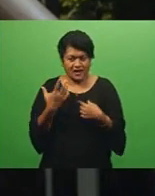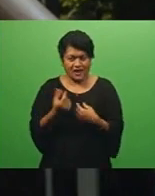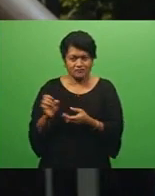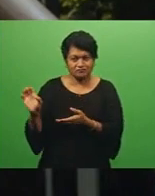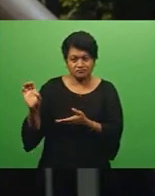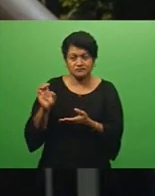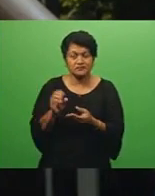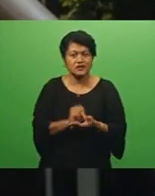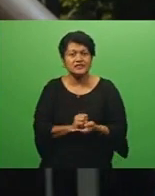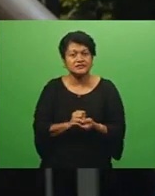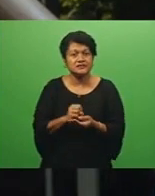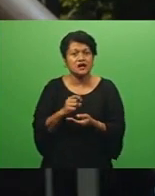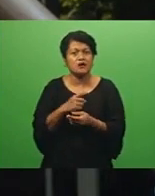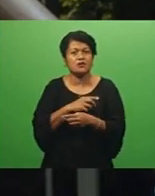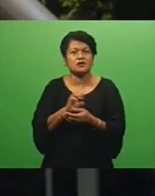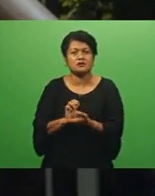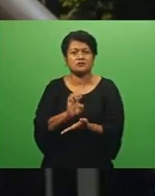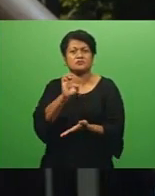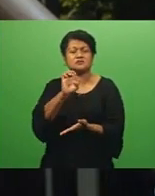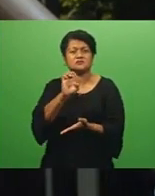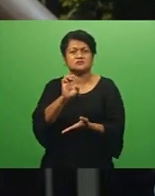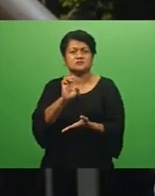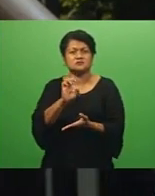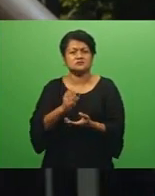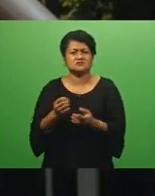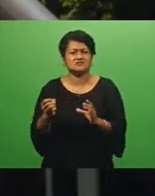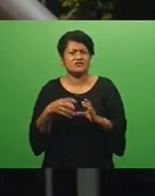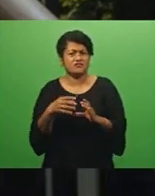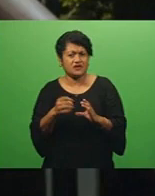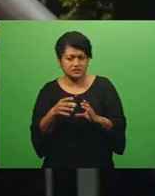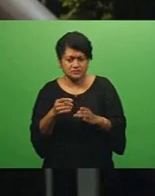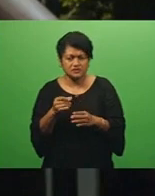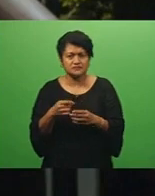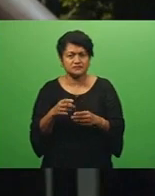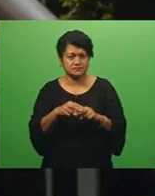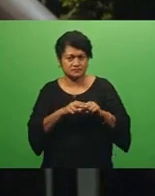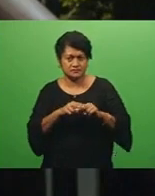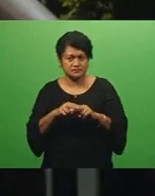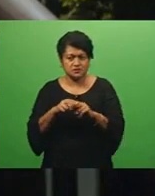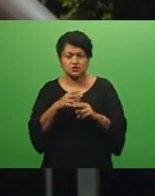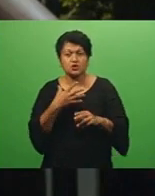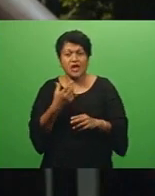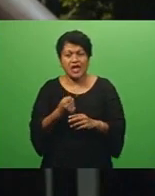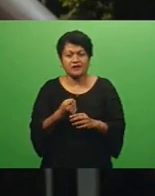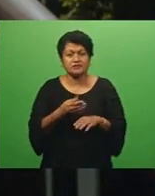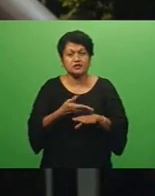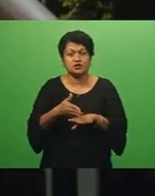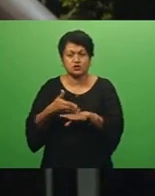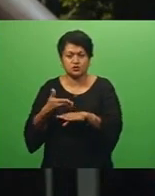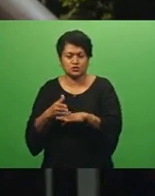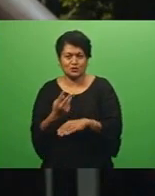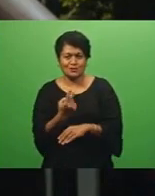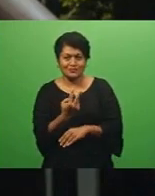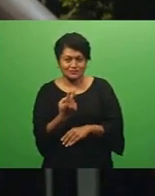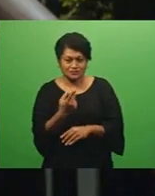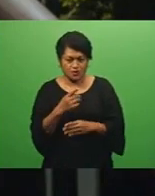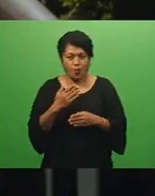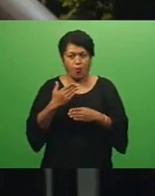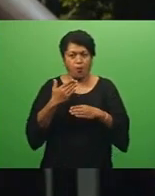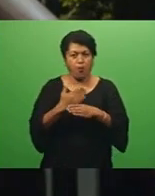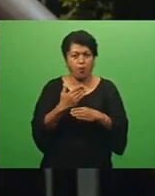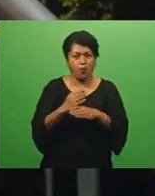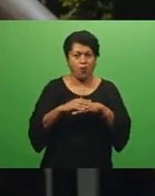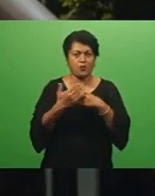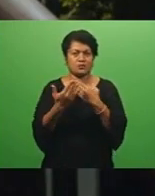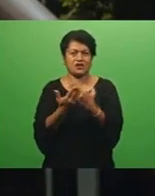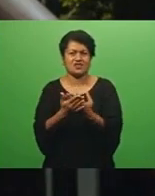of normalcy. The exploration by Investment Fiji in seeking new trade partners will be beneficial for small businesses,